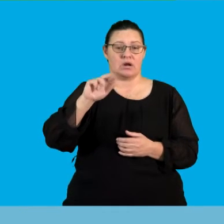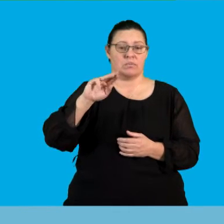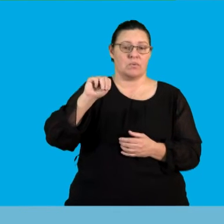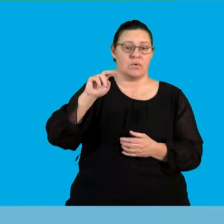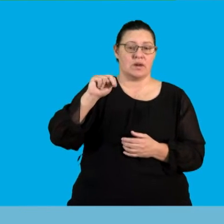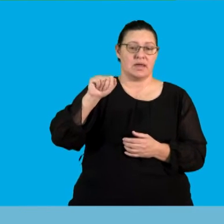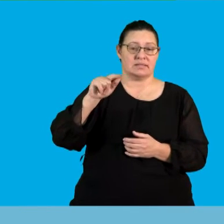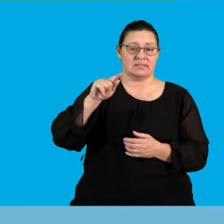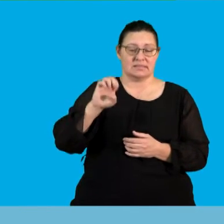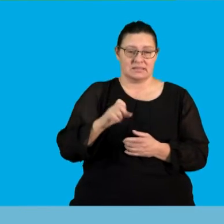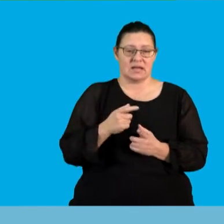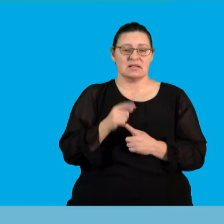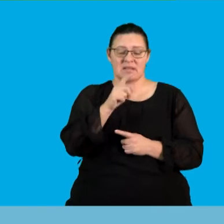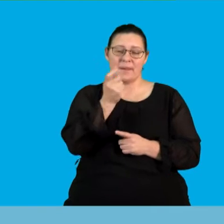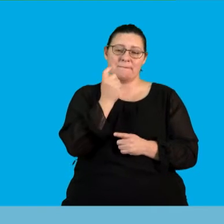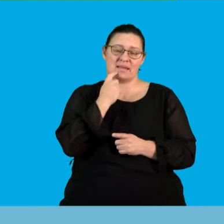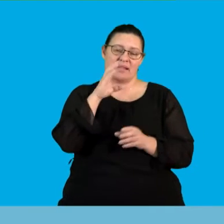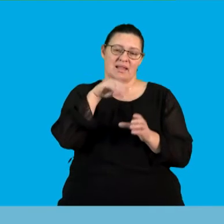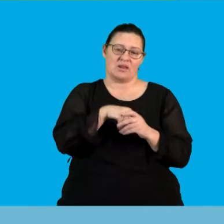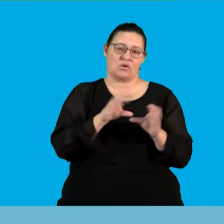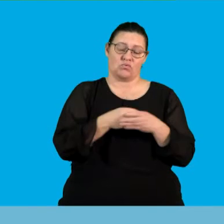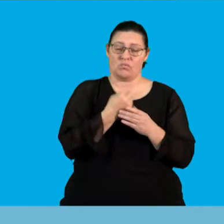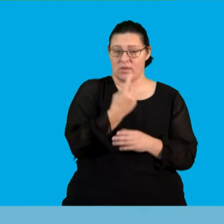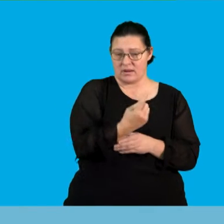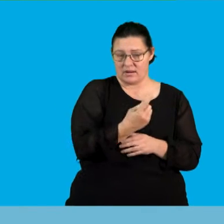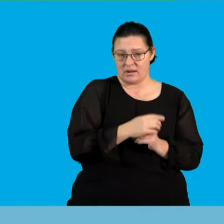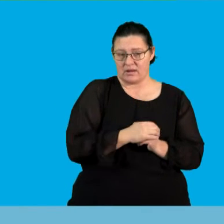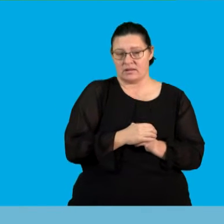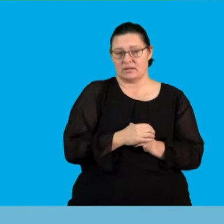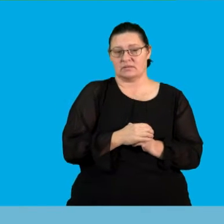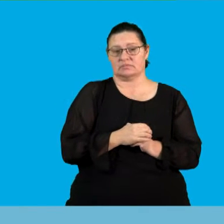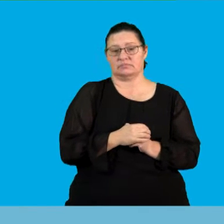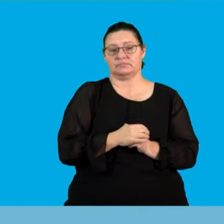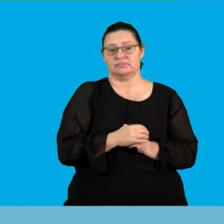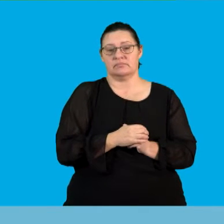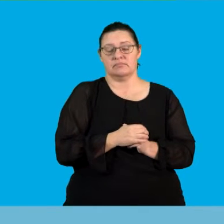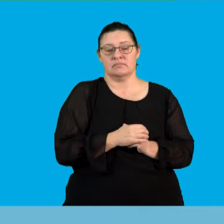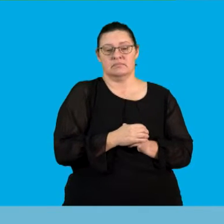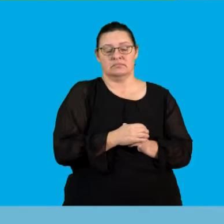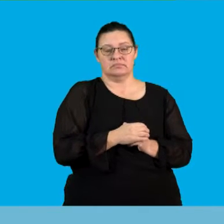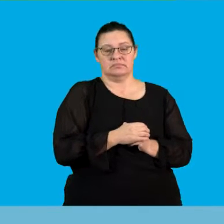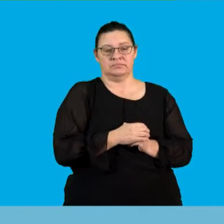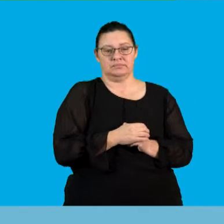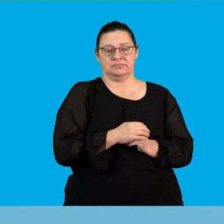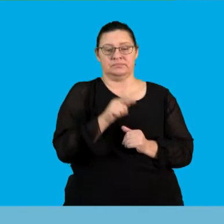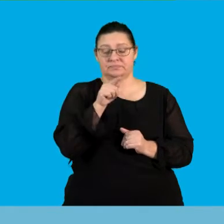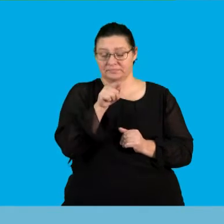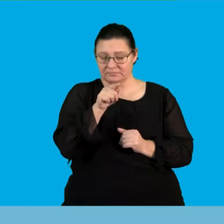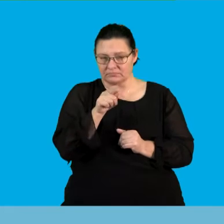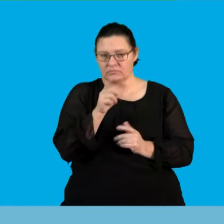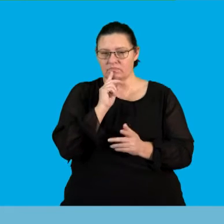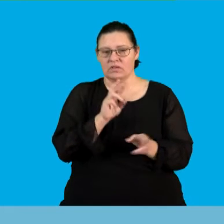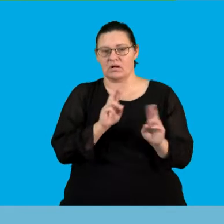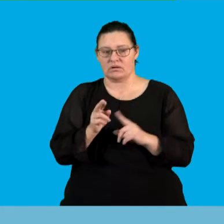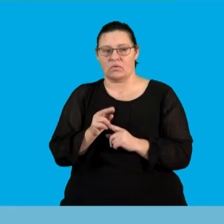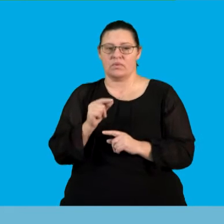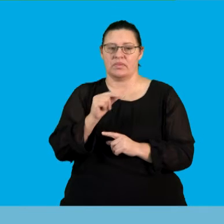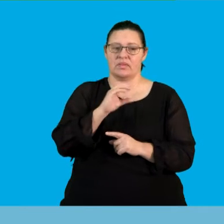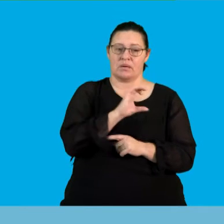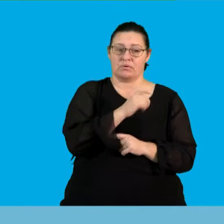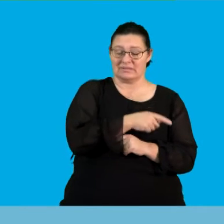element, or rather a metal that is found in group 1, so we can use potassium carbonate. So that potassium is going to be reacting